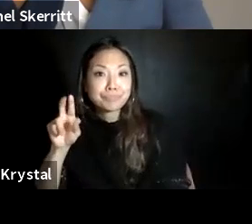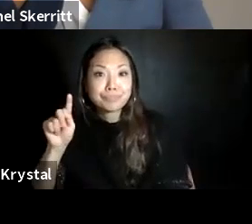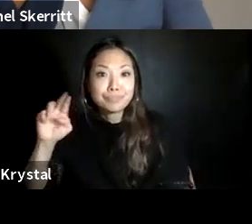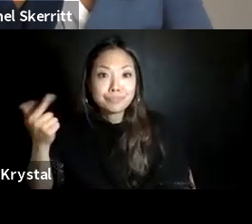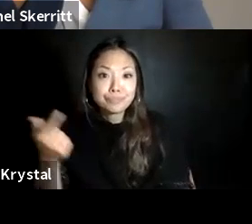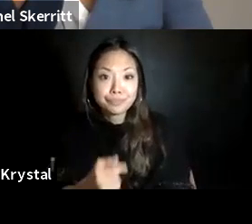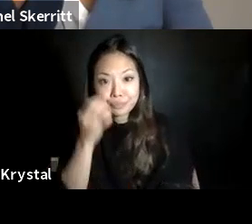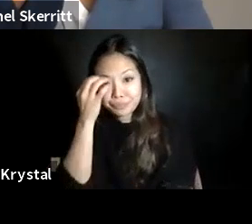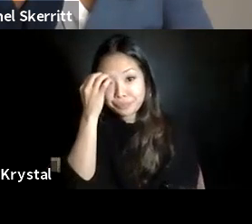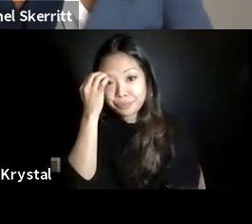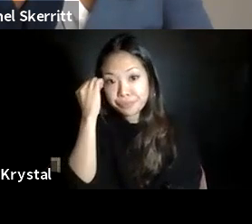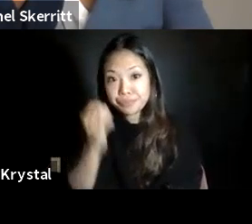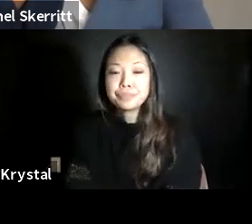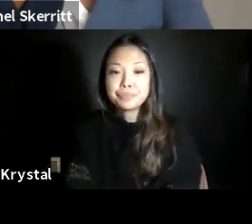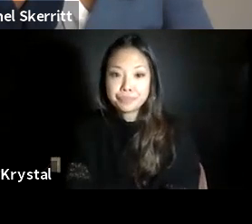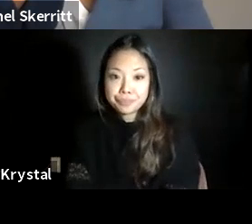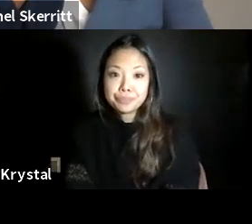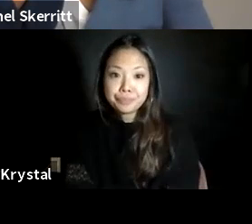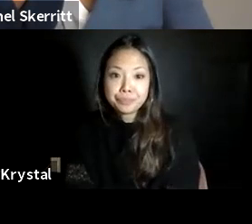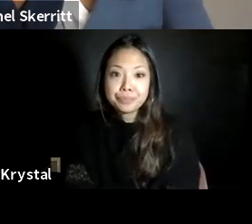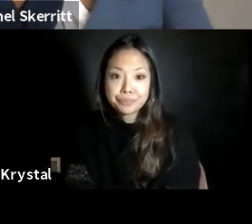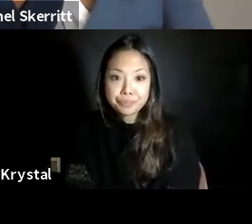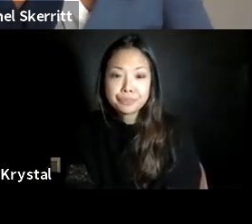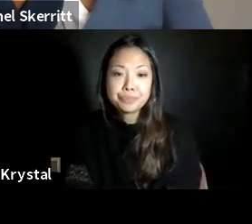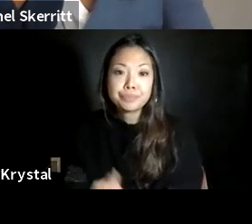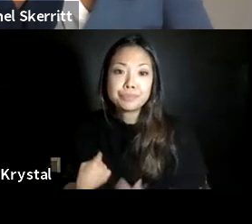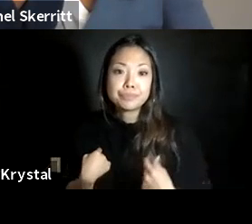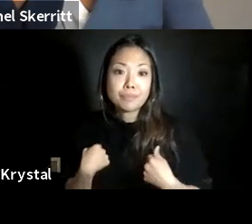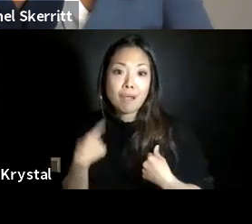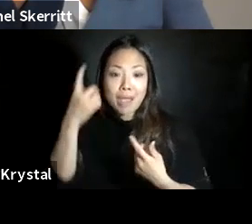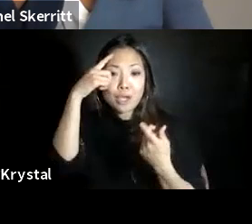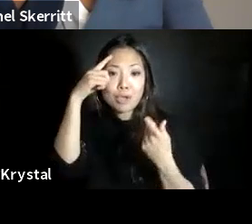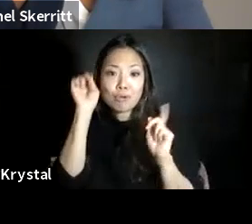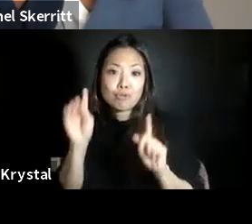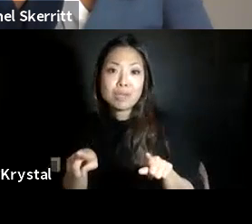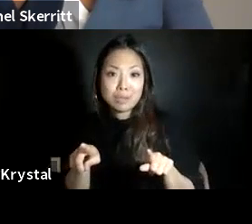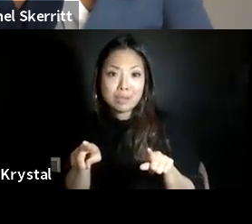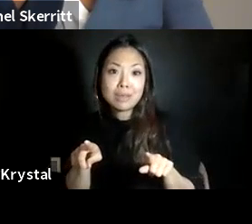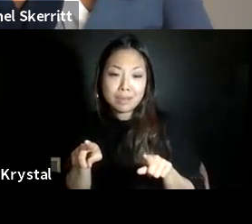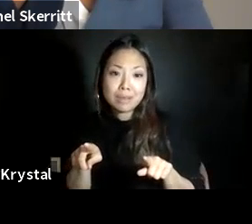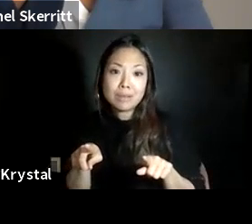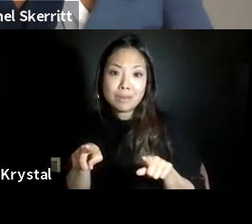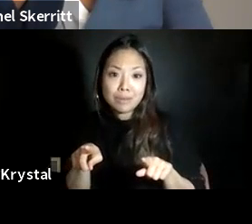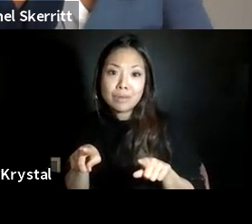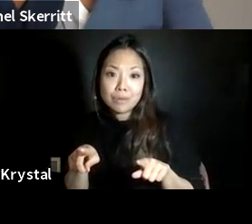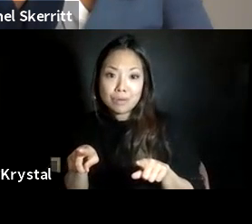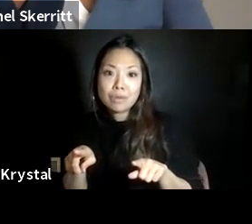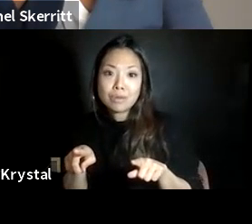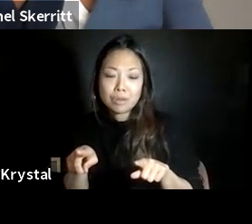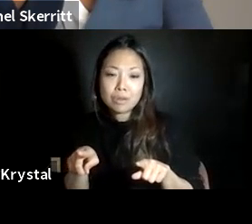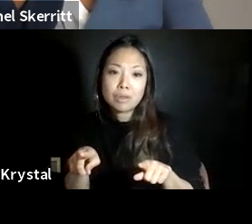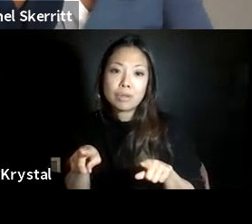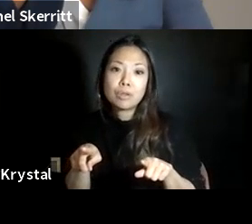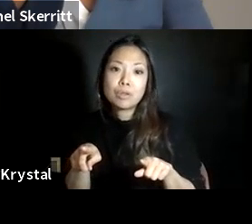Okay. Yeah. So I agree on the need for